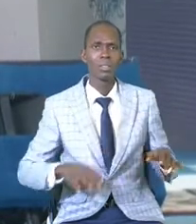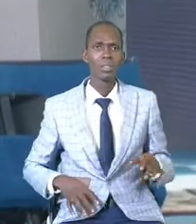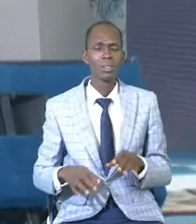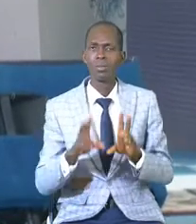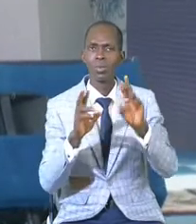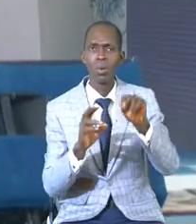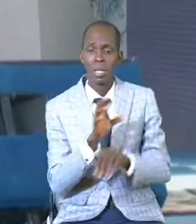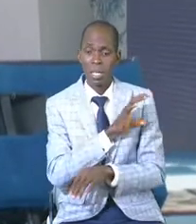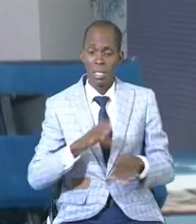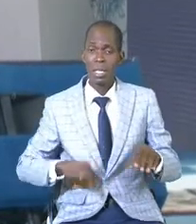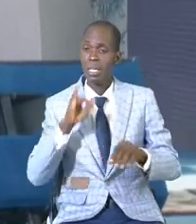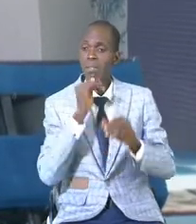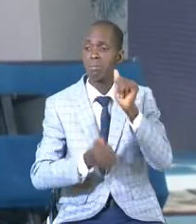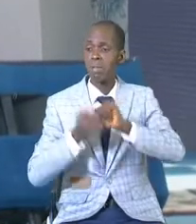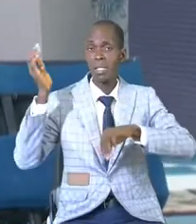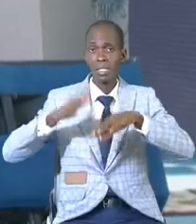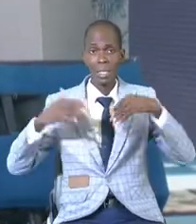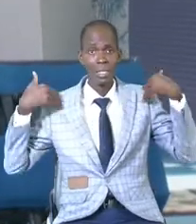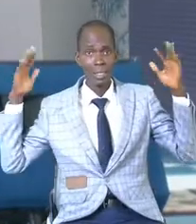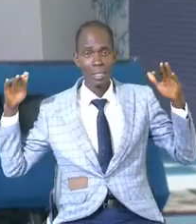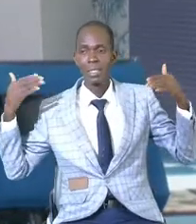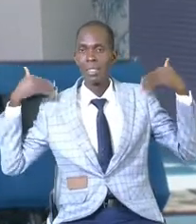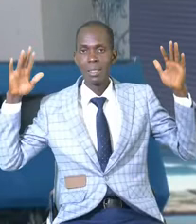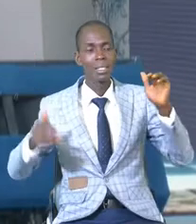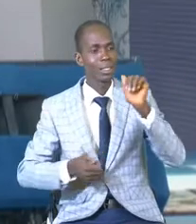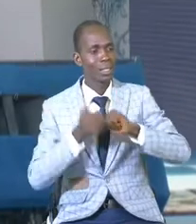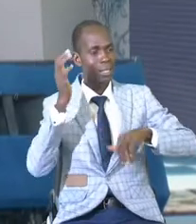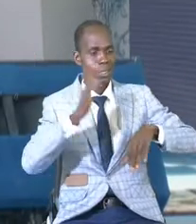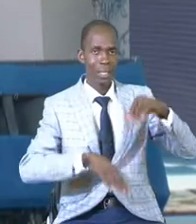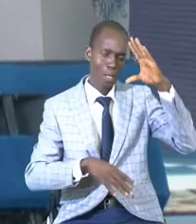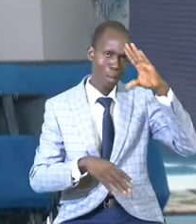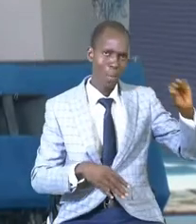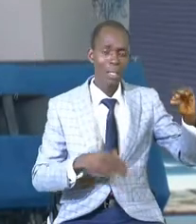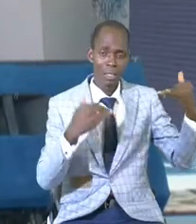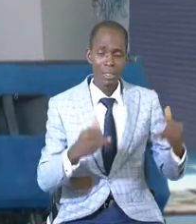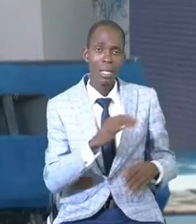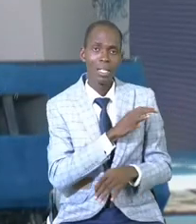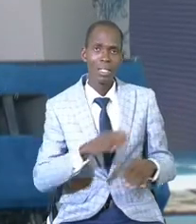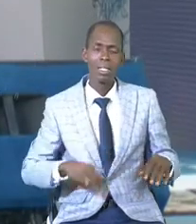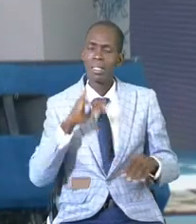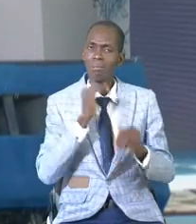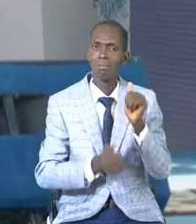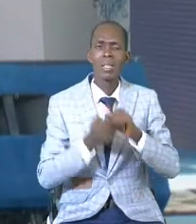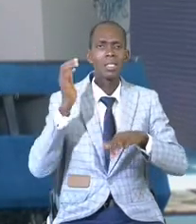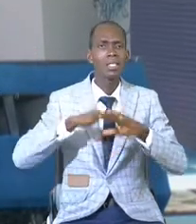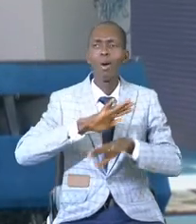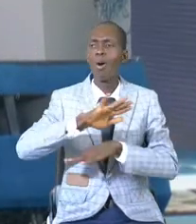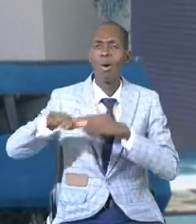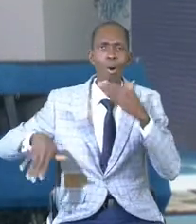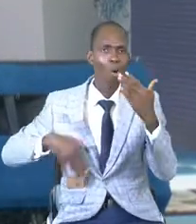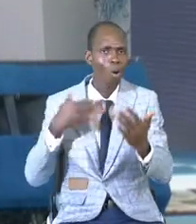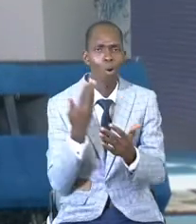and angels are greater than men. And so Christ is greater than all men. In fact, all